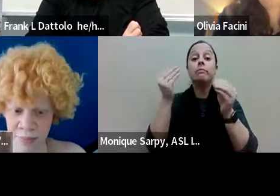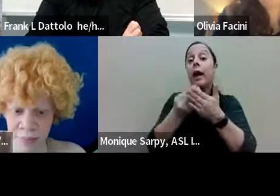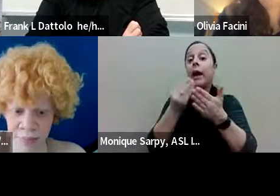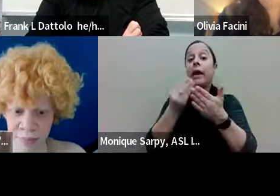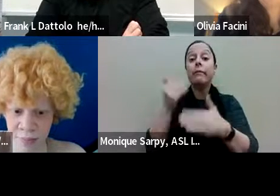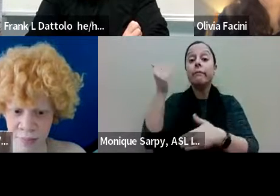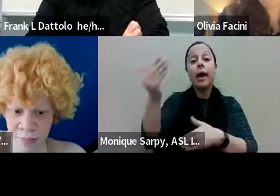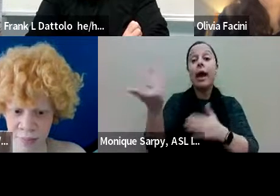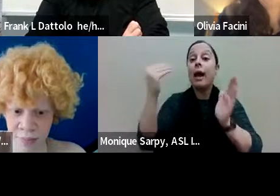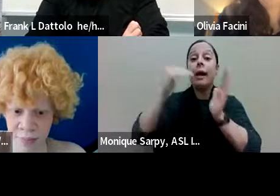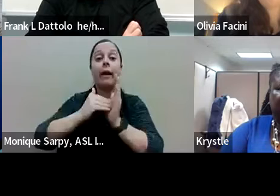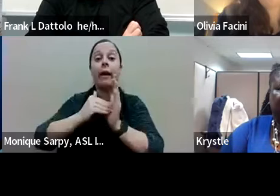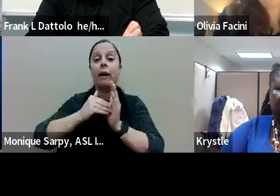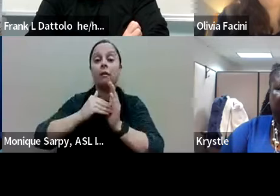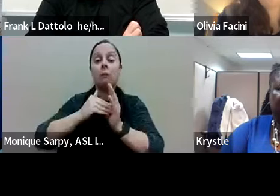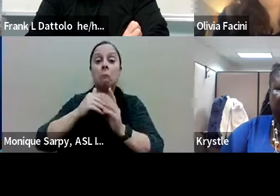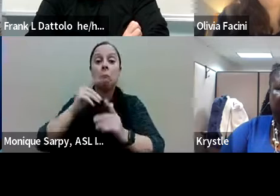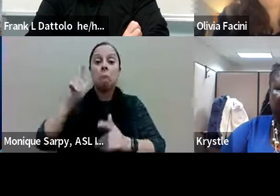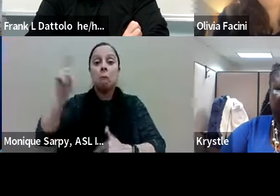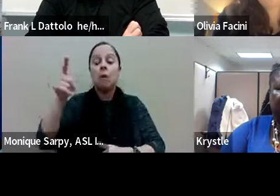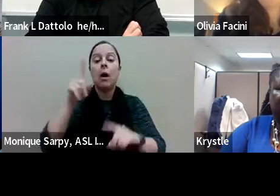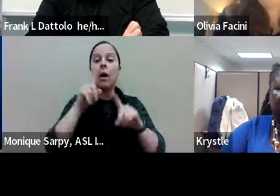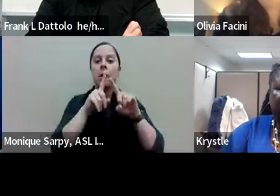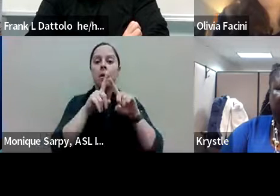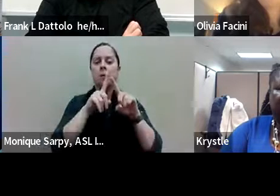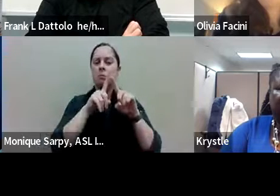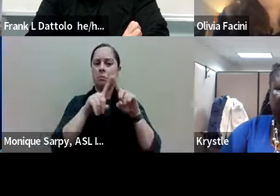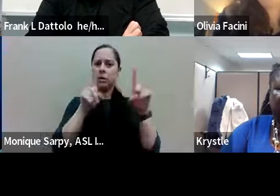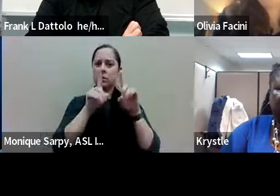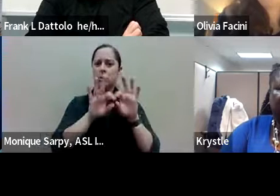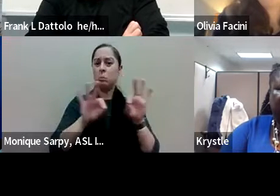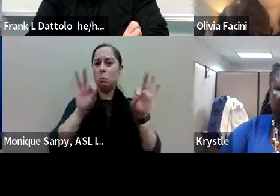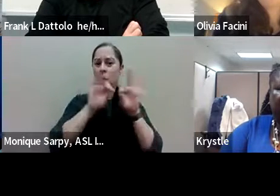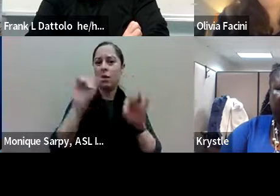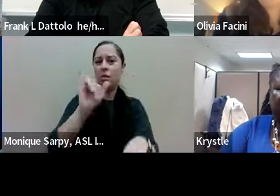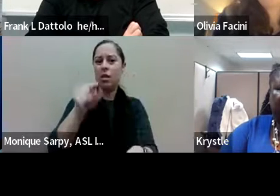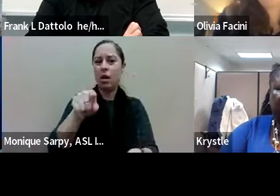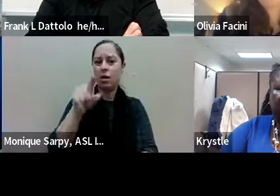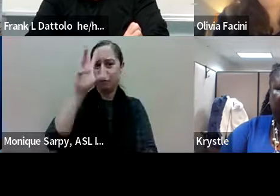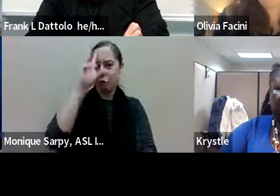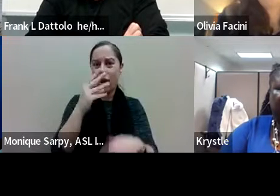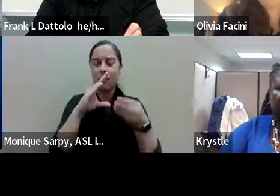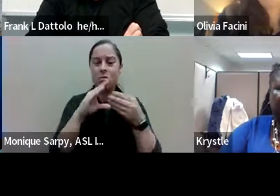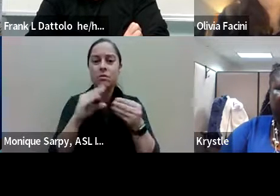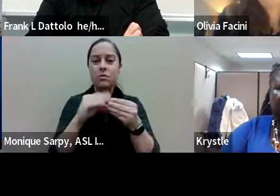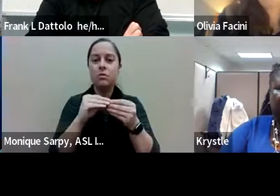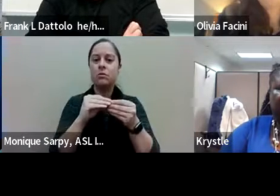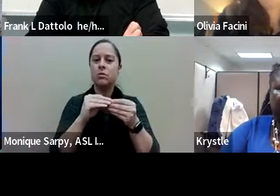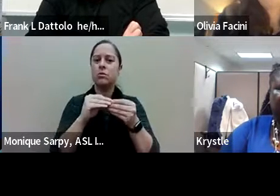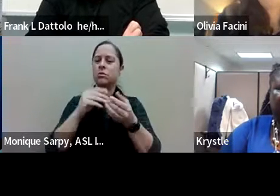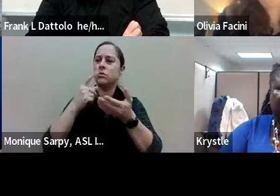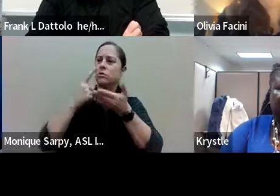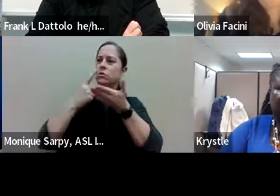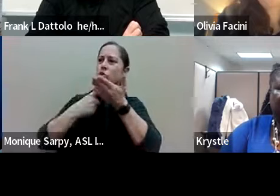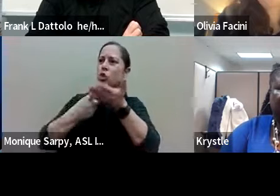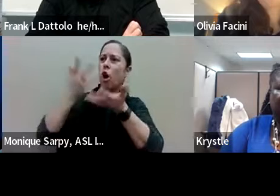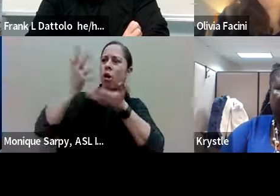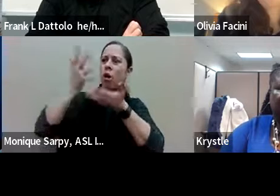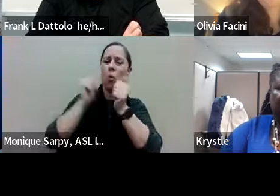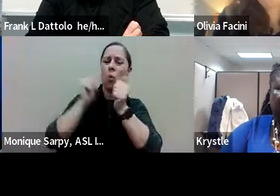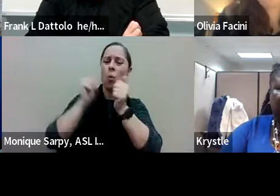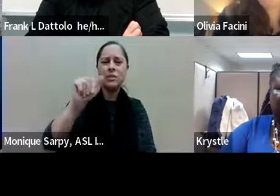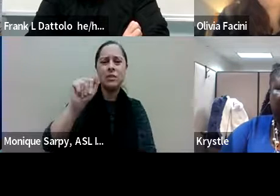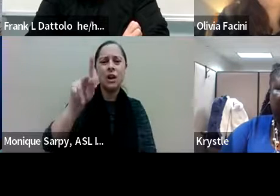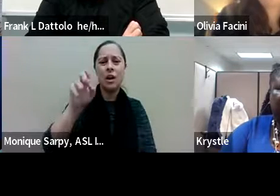I think it's really important that, like Frank was saying, talk to the stakeholders, find out what works best for